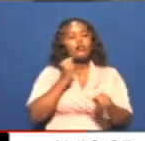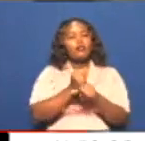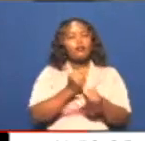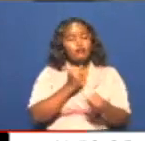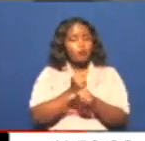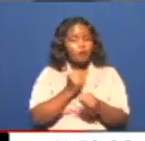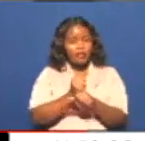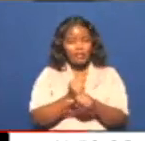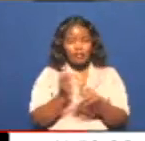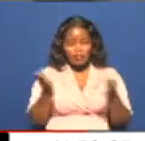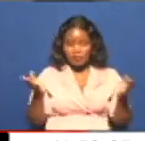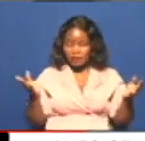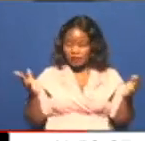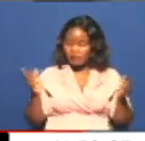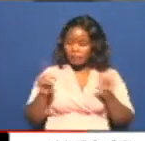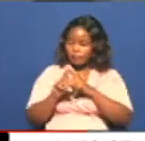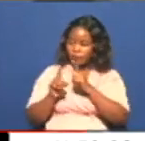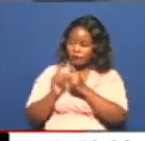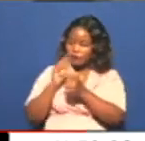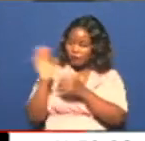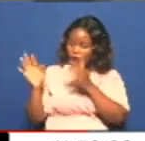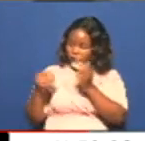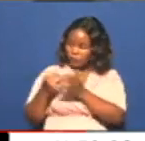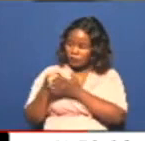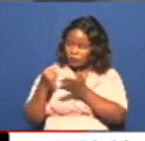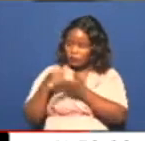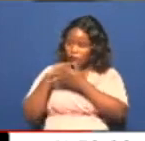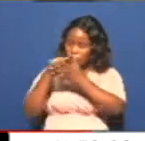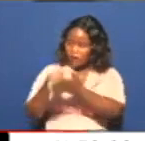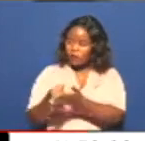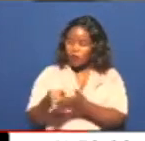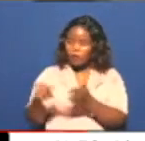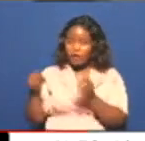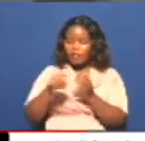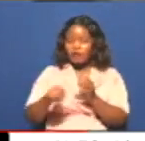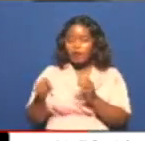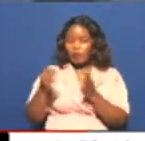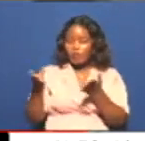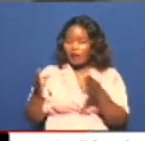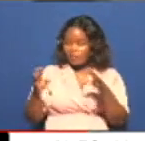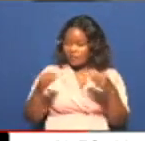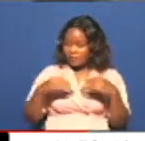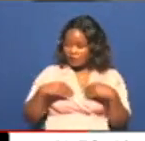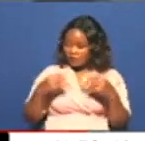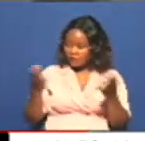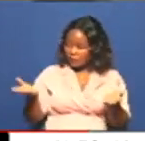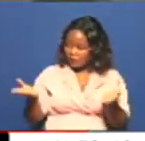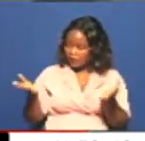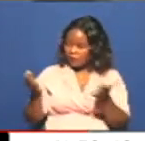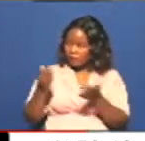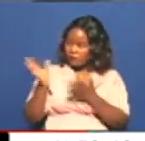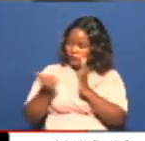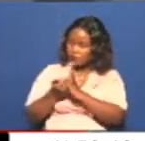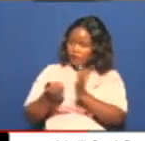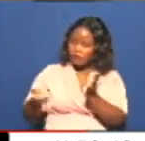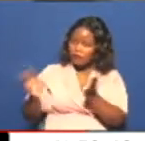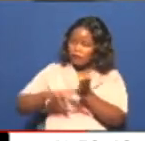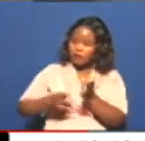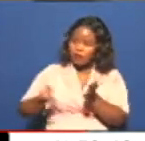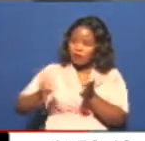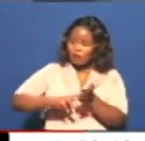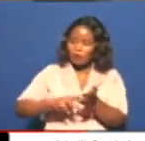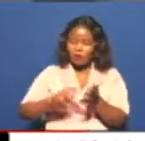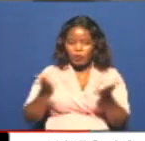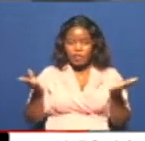structures to help in building, marshalling their support bases, mm-hmm. to register as voters. That is what I really